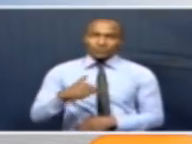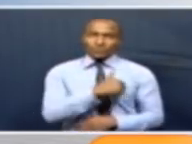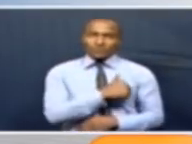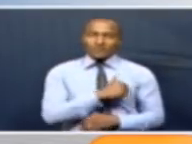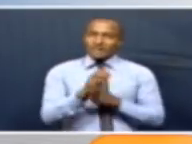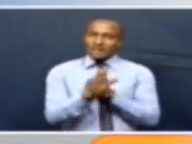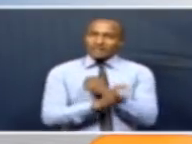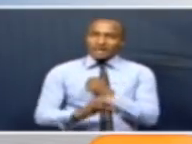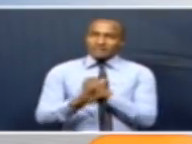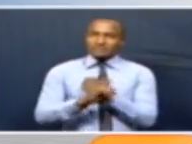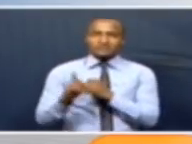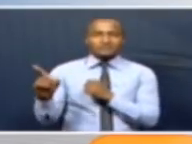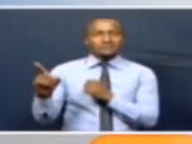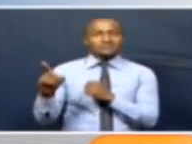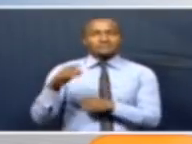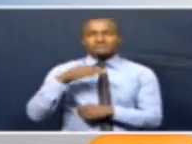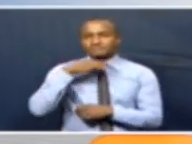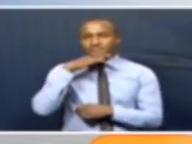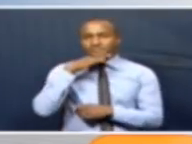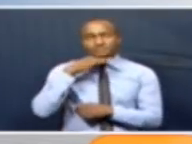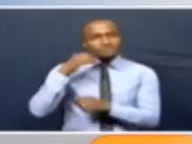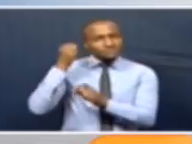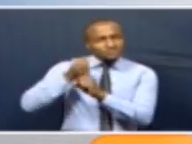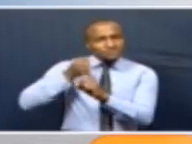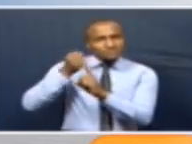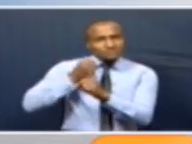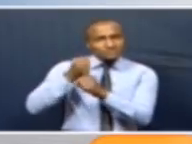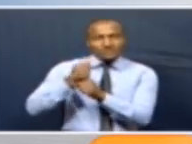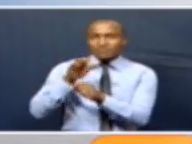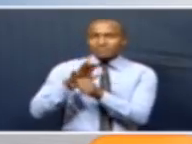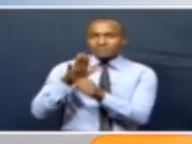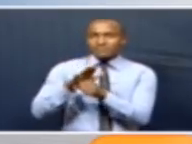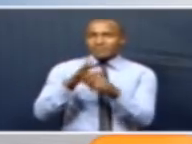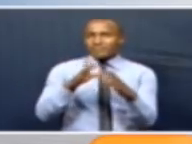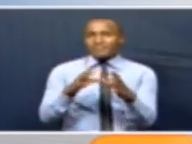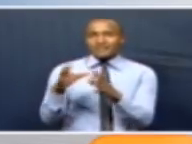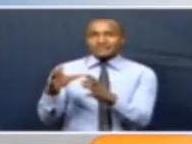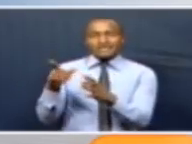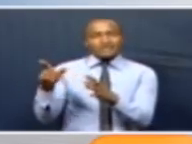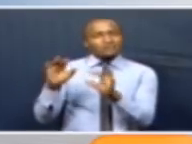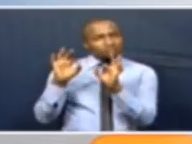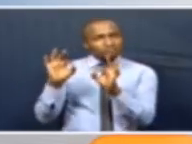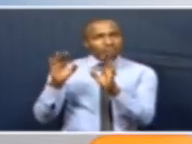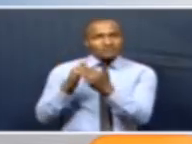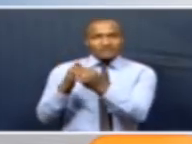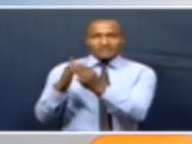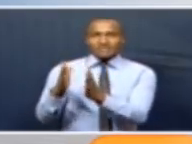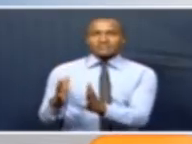We have lost a shujaa of multi-party democracy, a nationalist and a great leader who